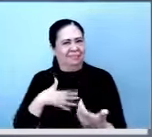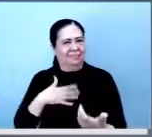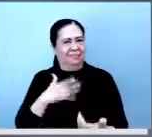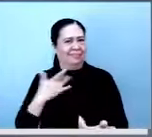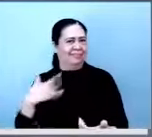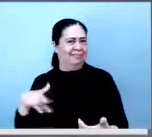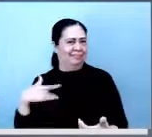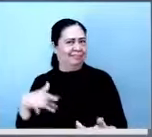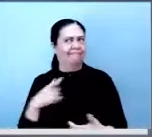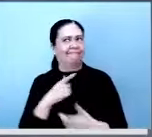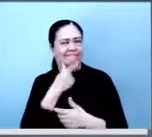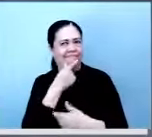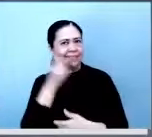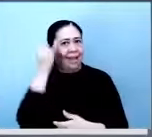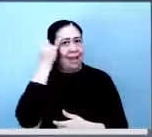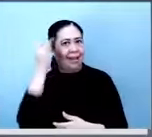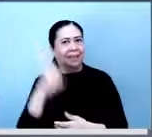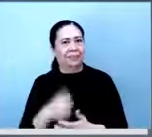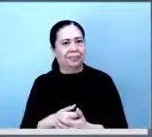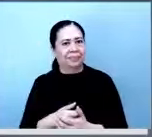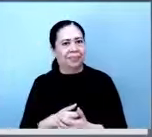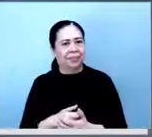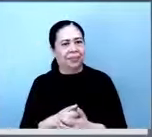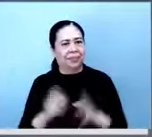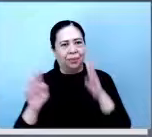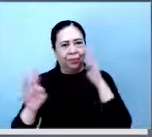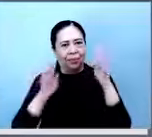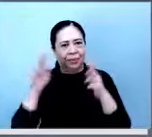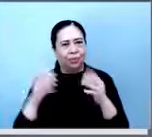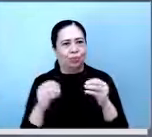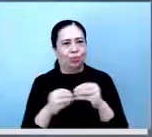you know, parang I had an idea na parang to create